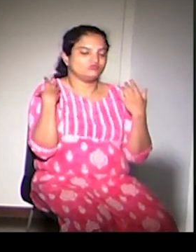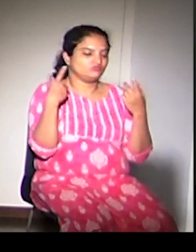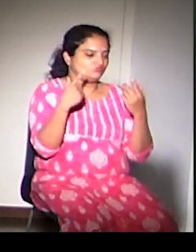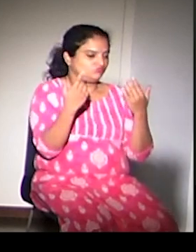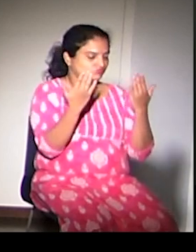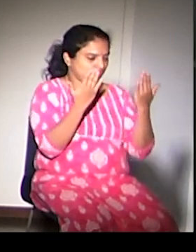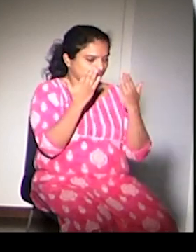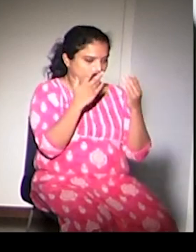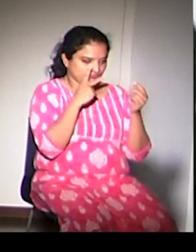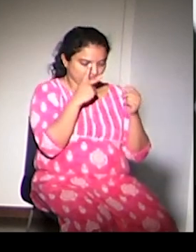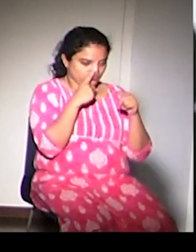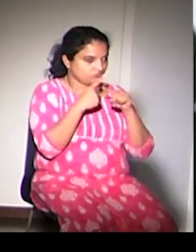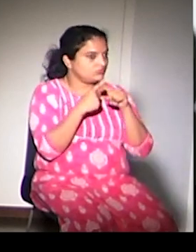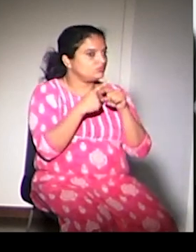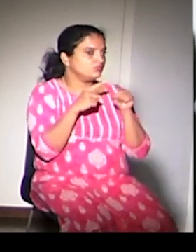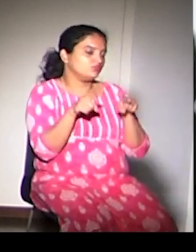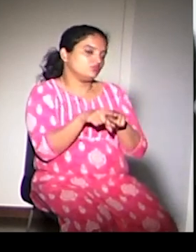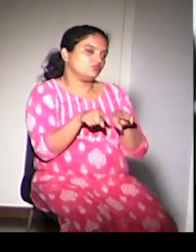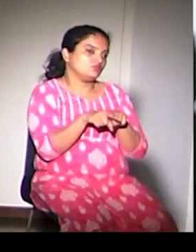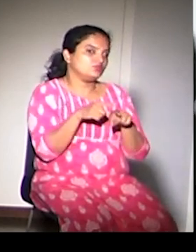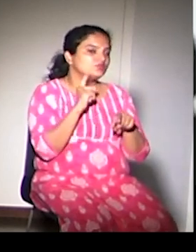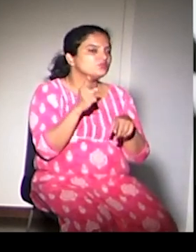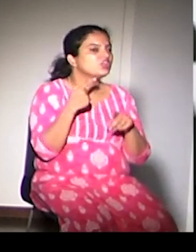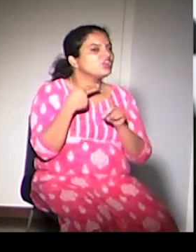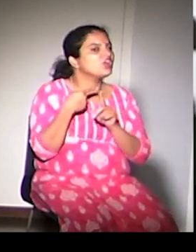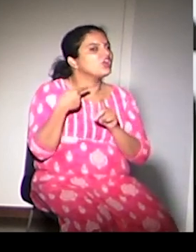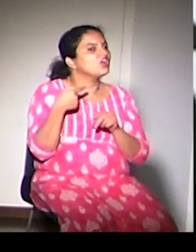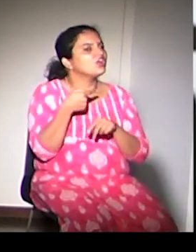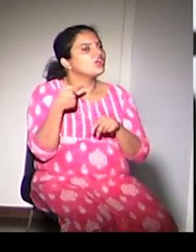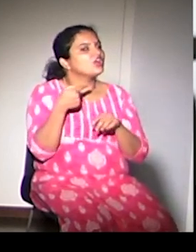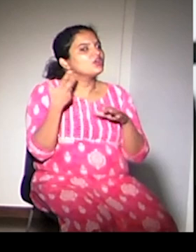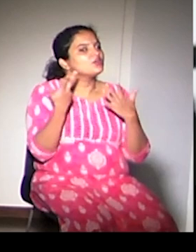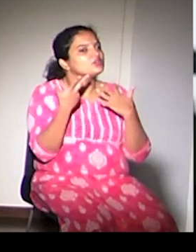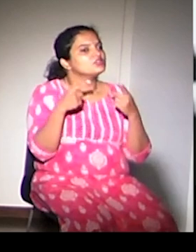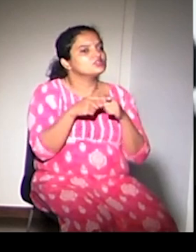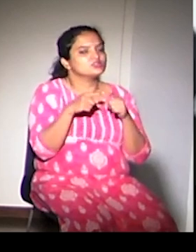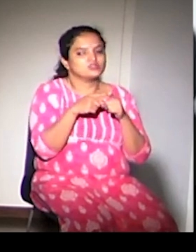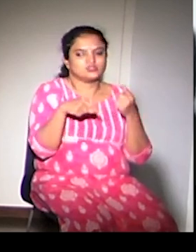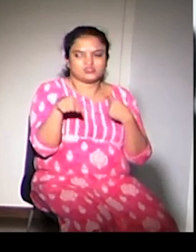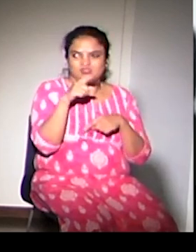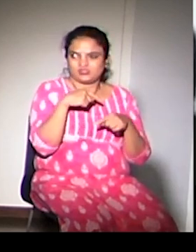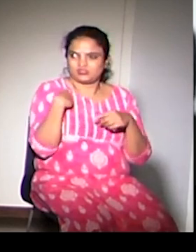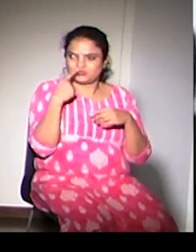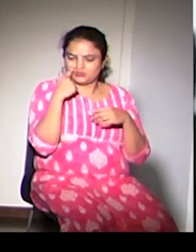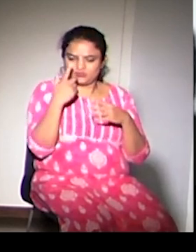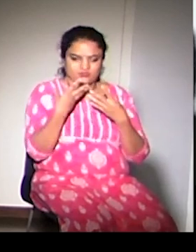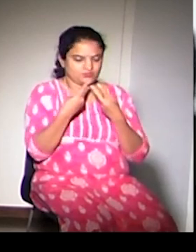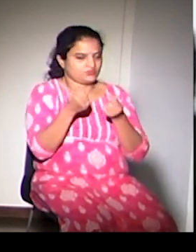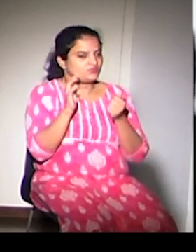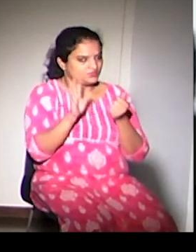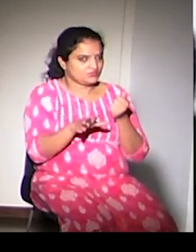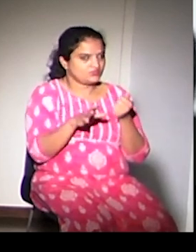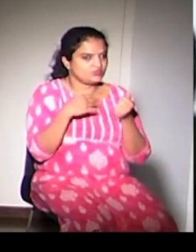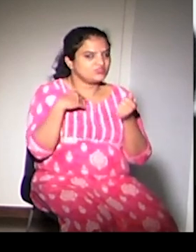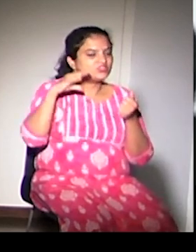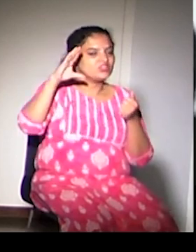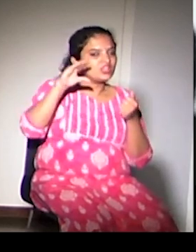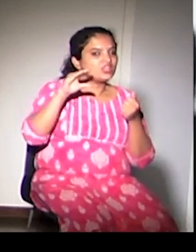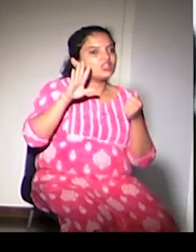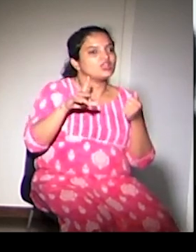The disadvantage, as I mentioned, is although the colours are pretty splendid here, it's much